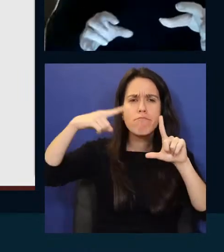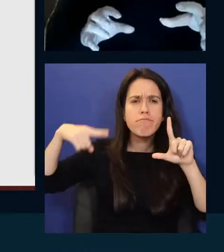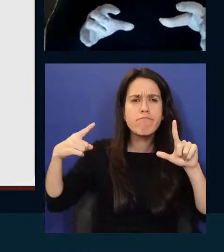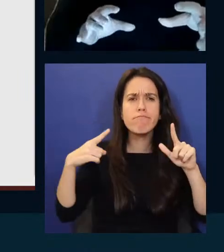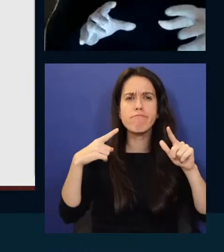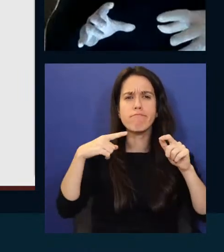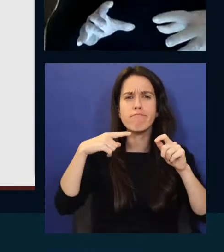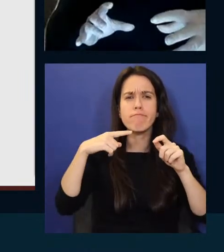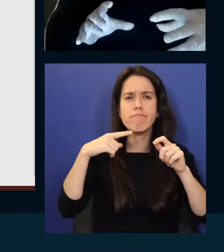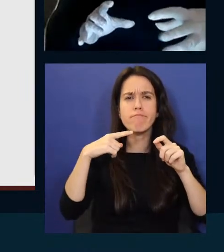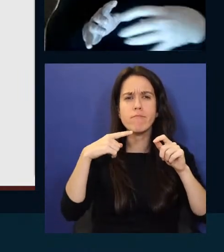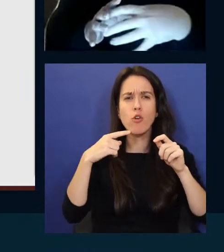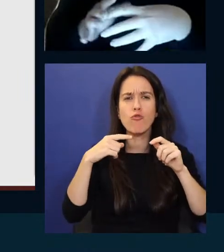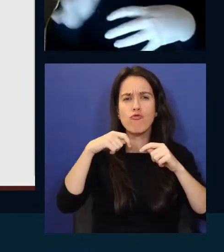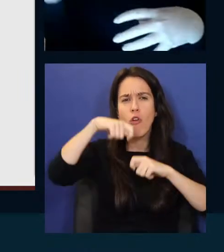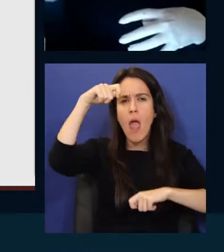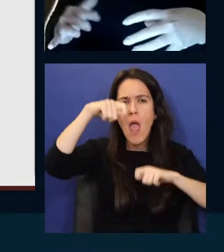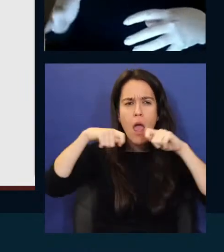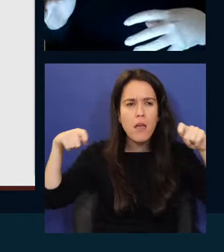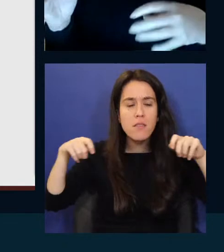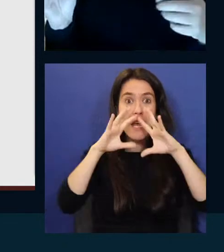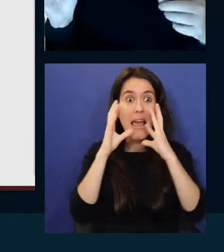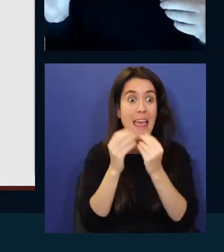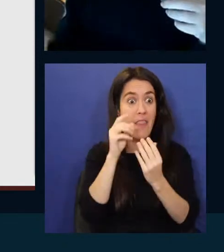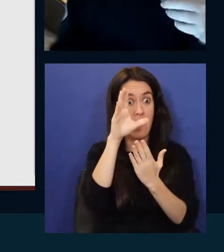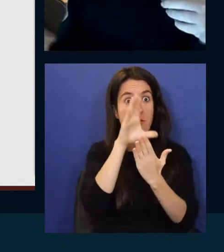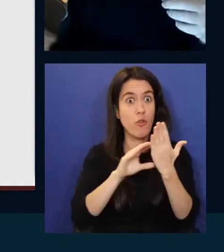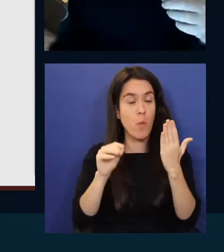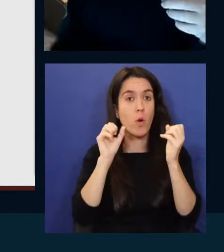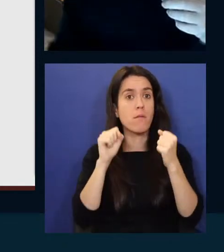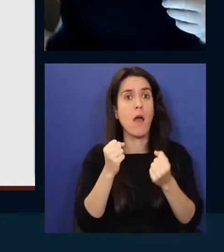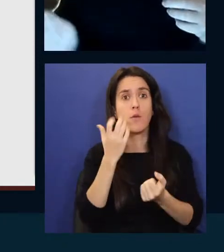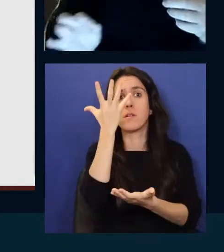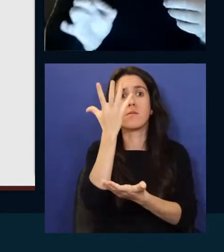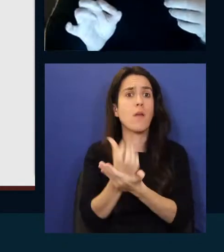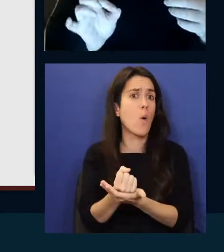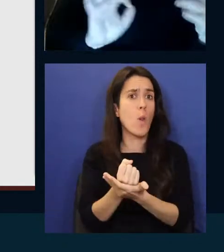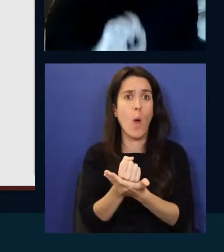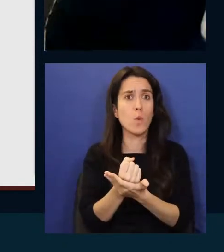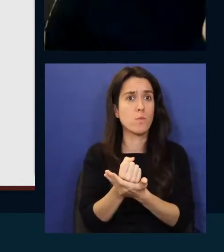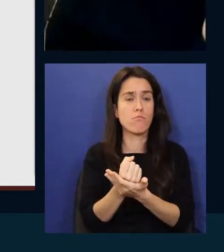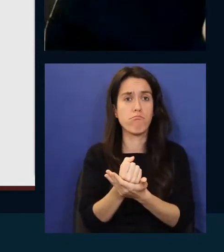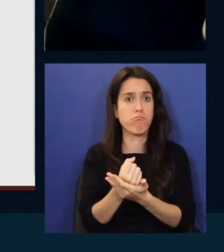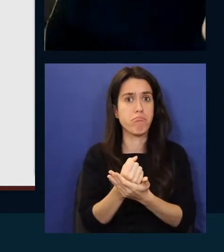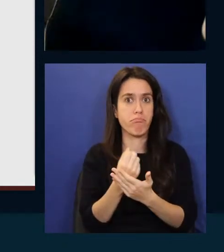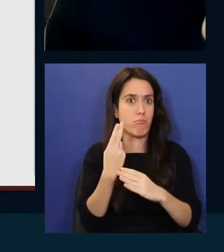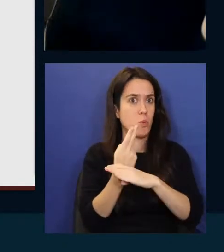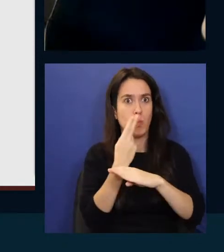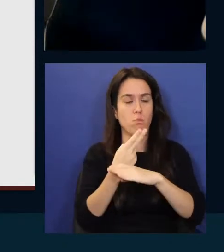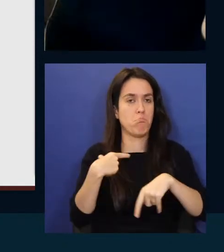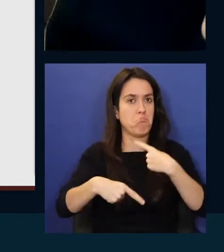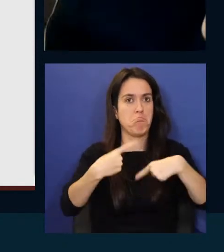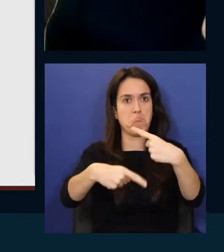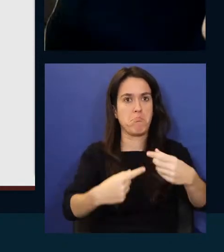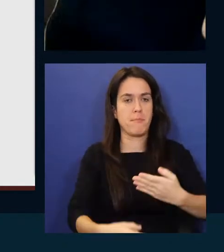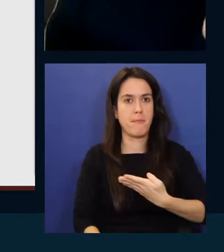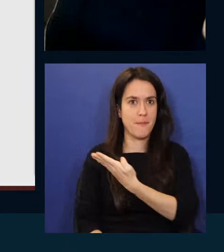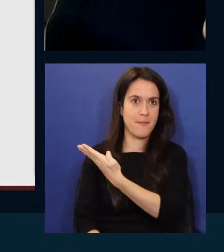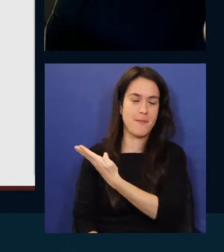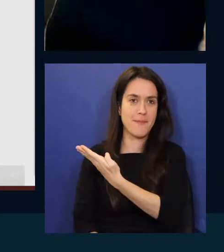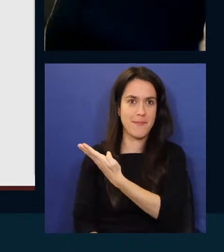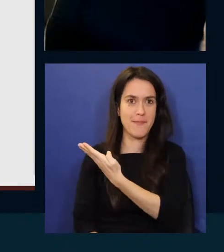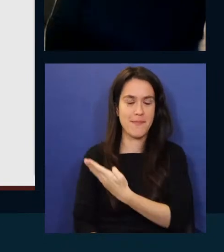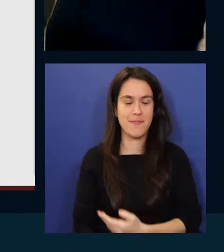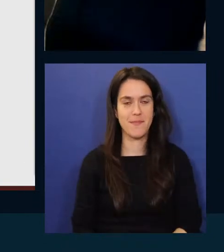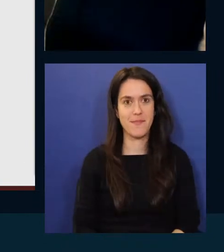all of these reports is something you can just download and then reuse as long as you have